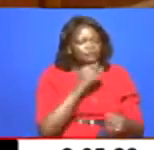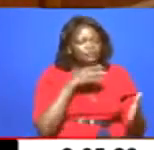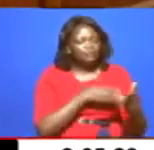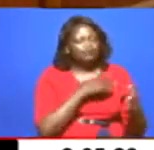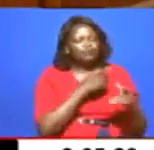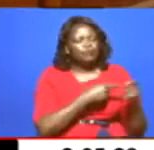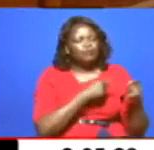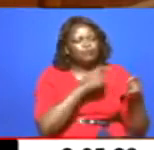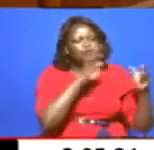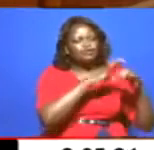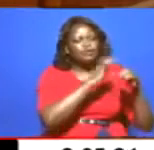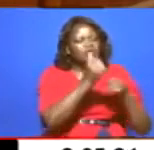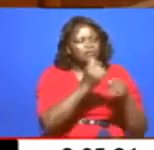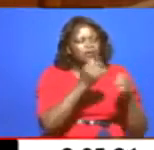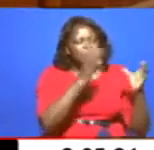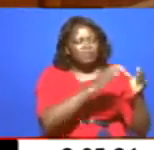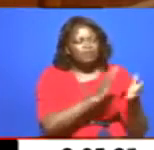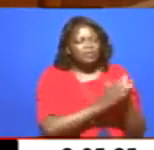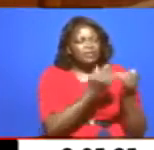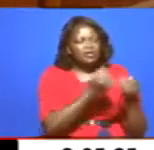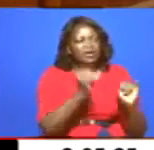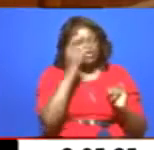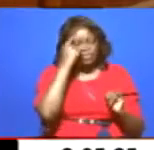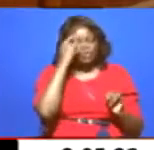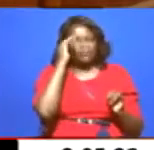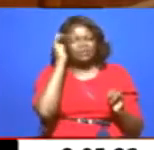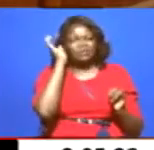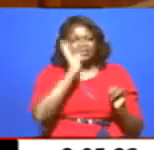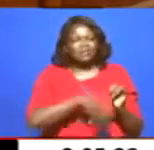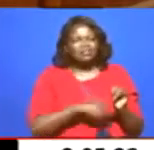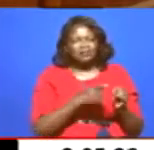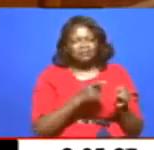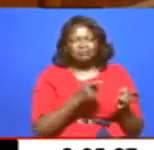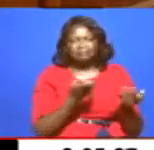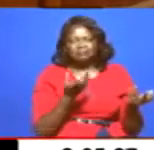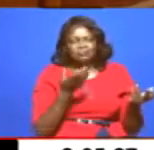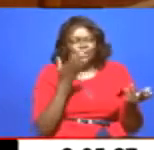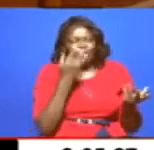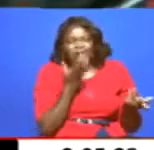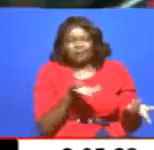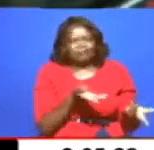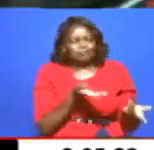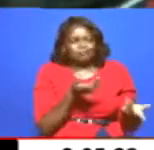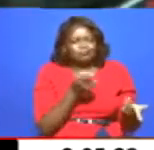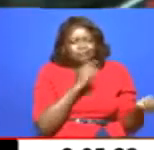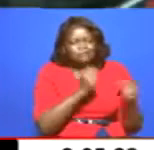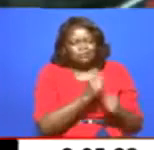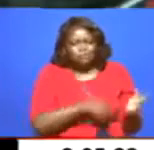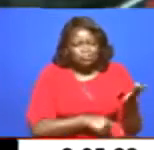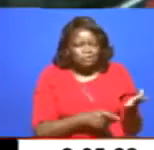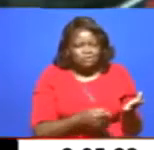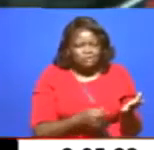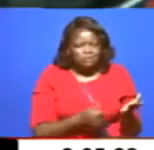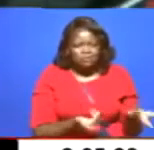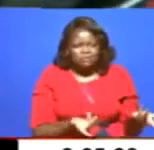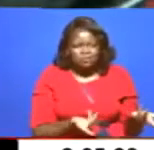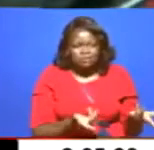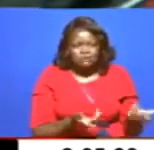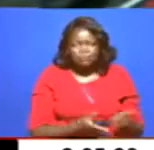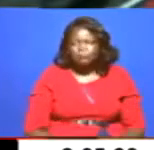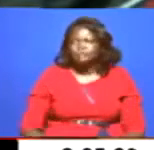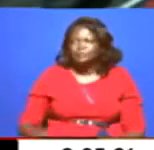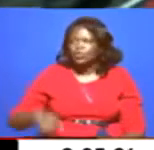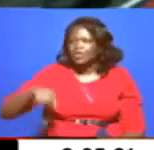becoming independent. And I thought, besides all that, why is it coming up again now? What has changed? We think that